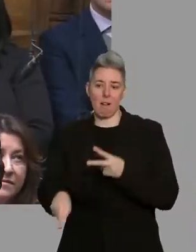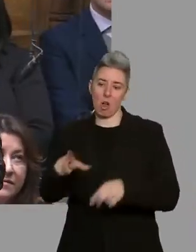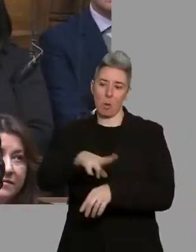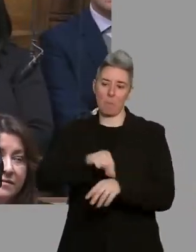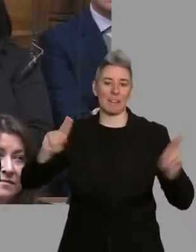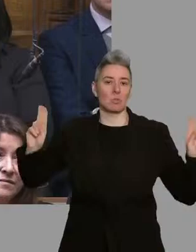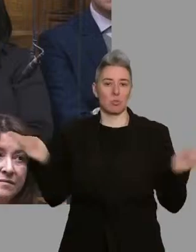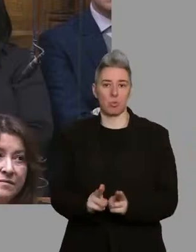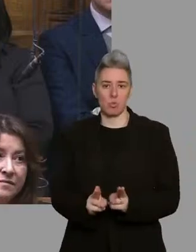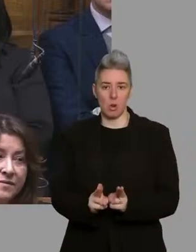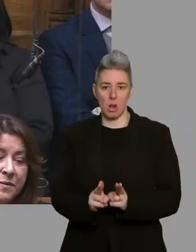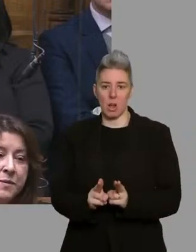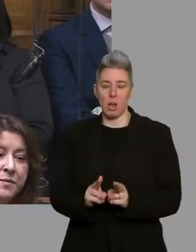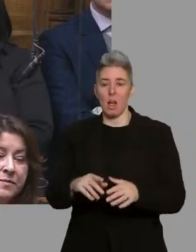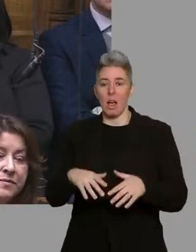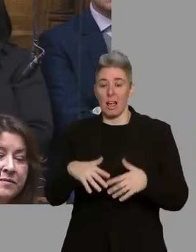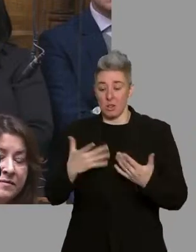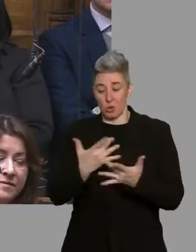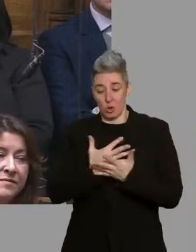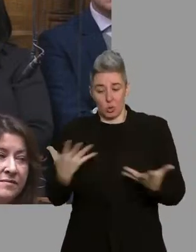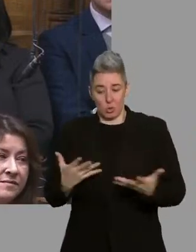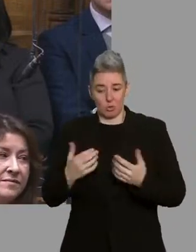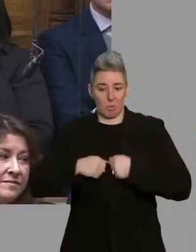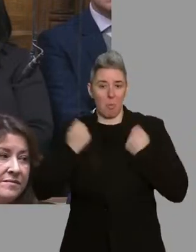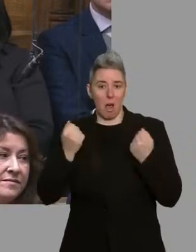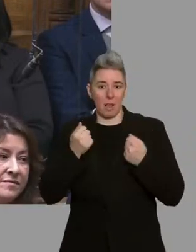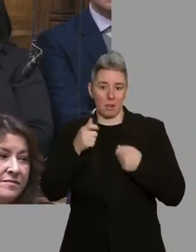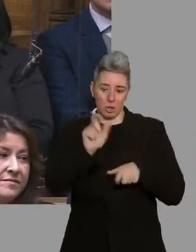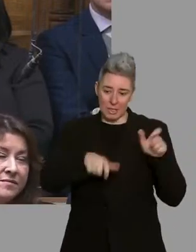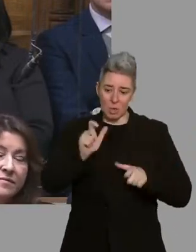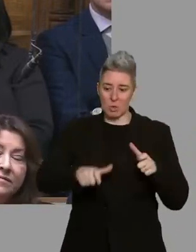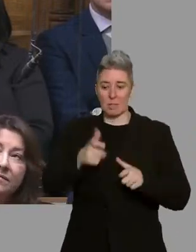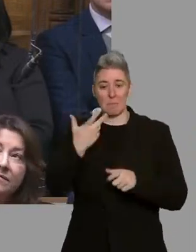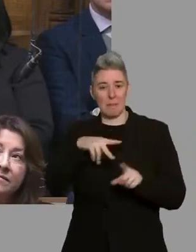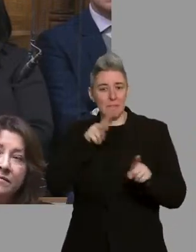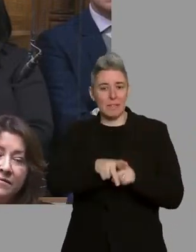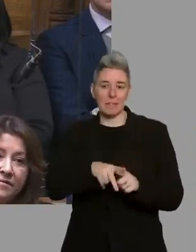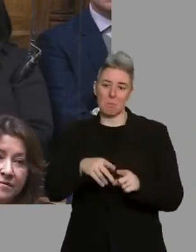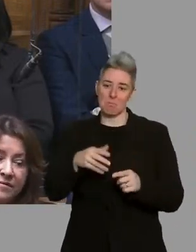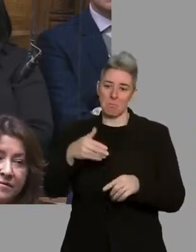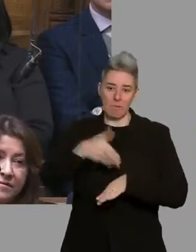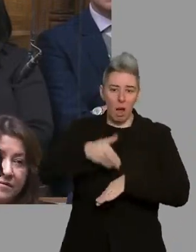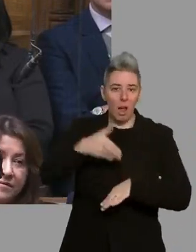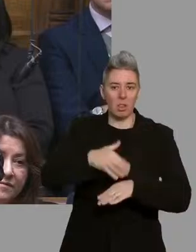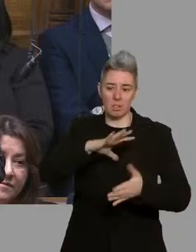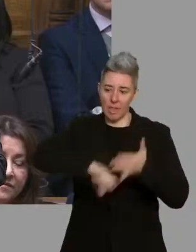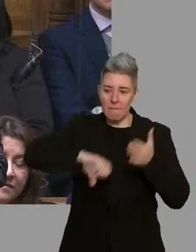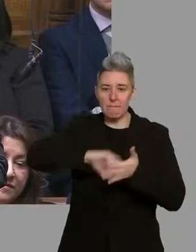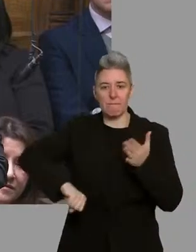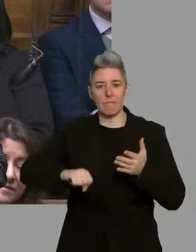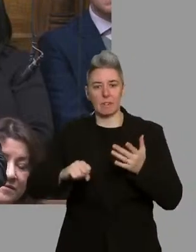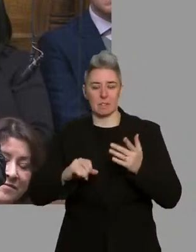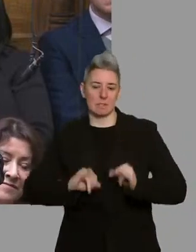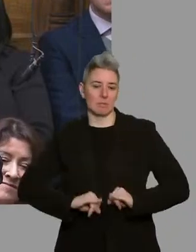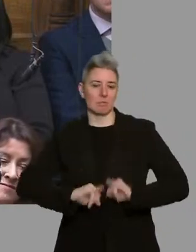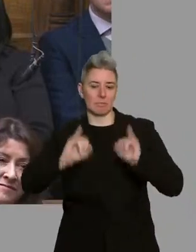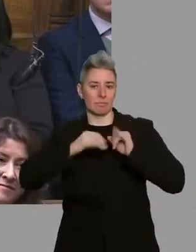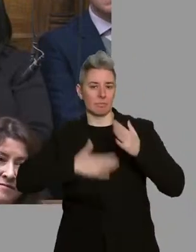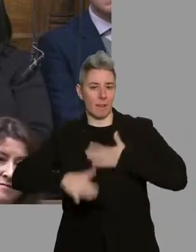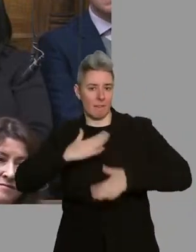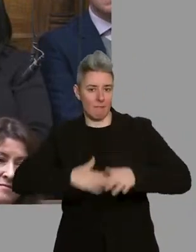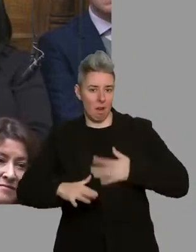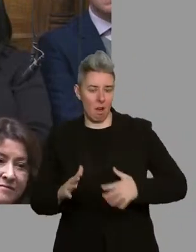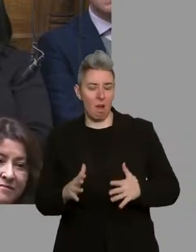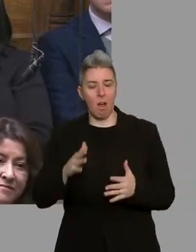of violence, theft and antisocial behaviour, and these crimes too often go unpunished. Now, I know the Prime Minister's had a lifelong commitment to